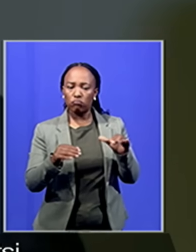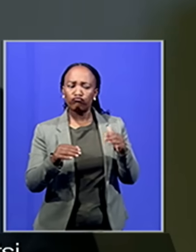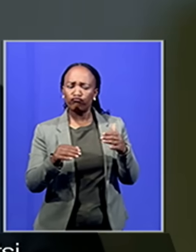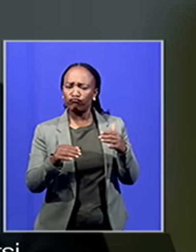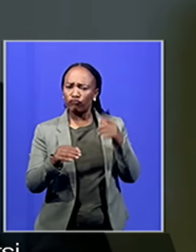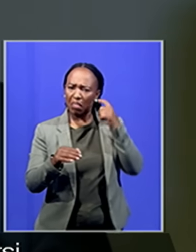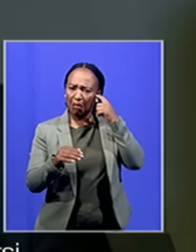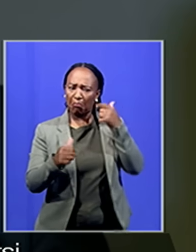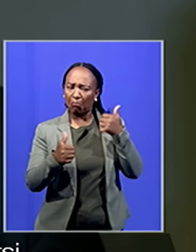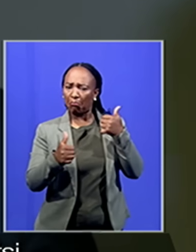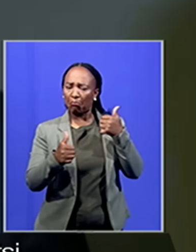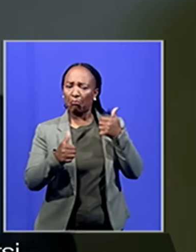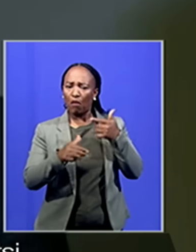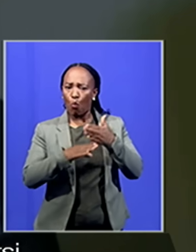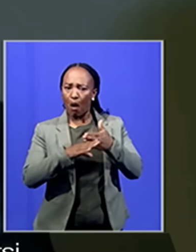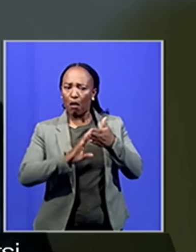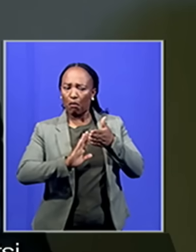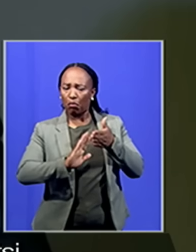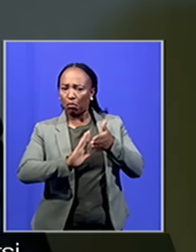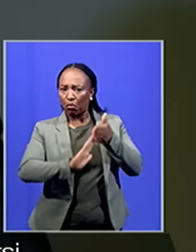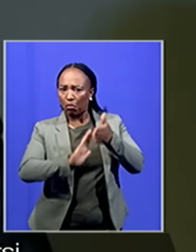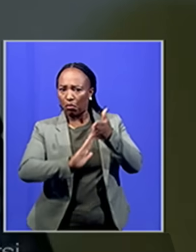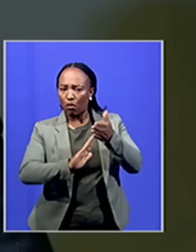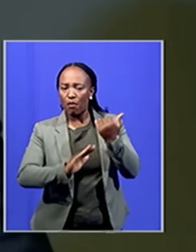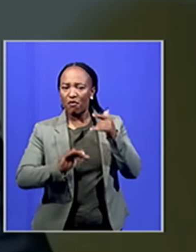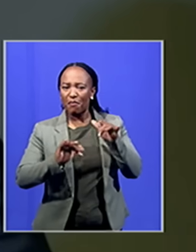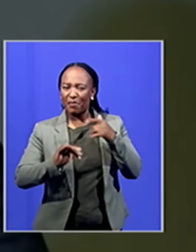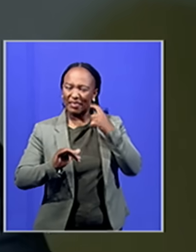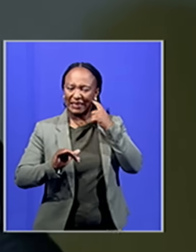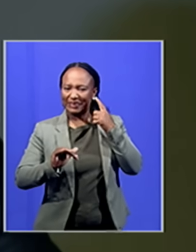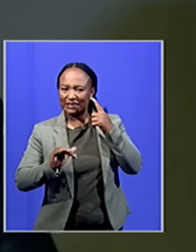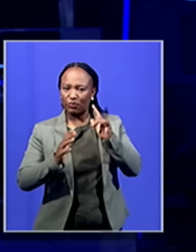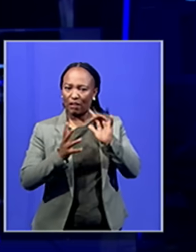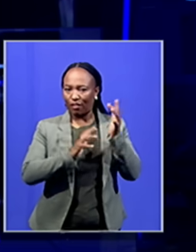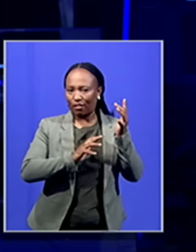that I think very few people predicted.